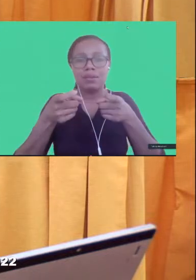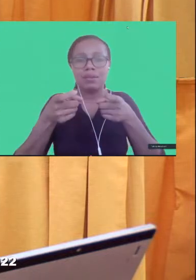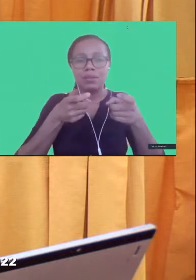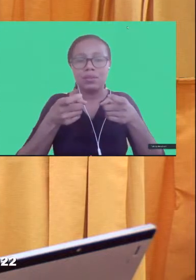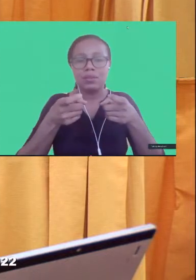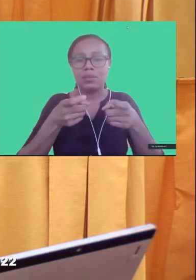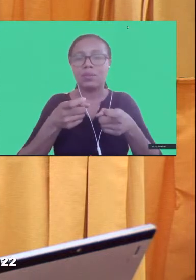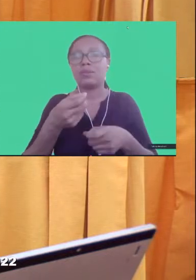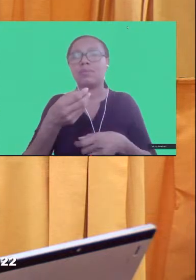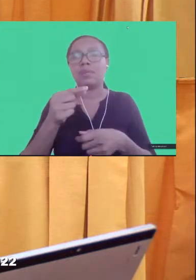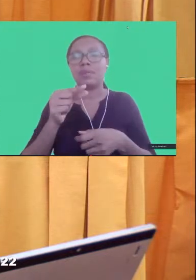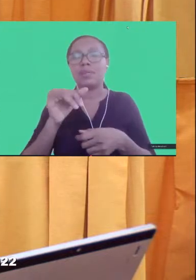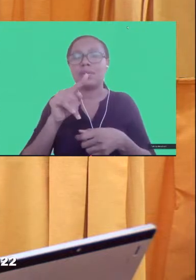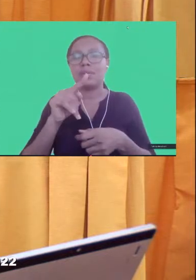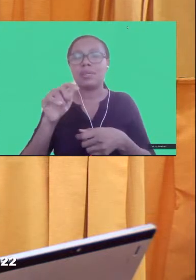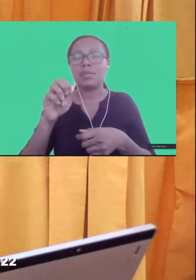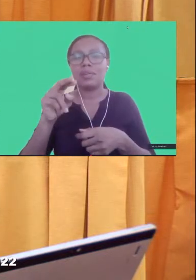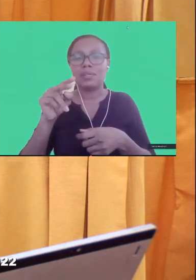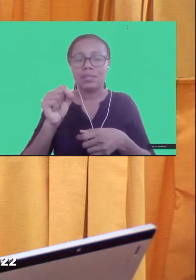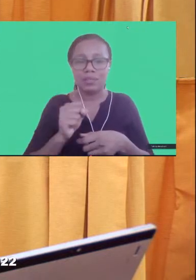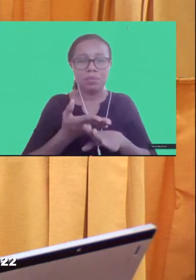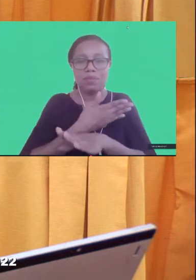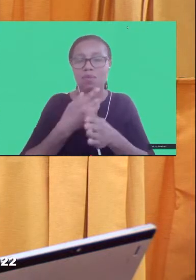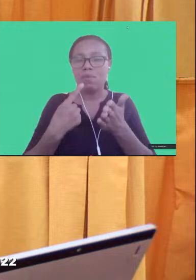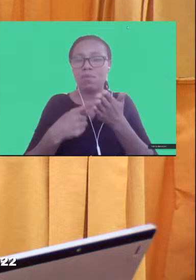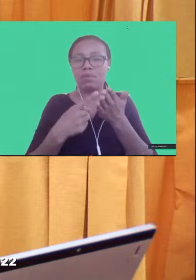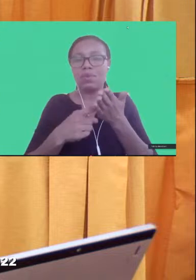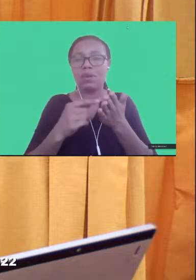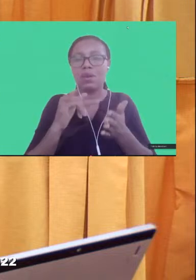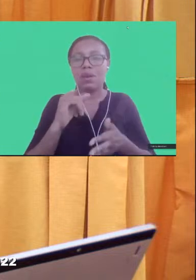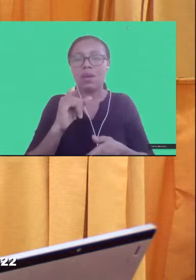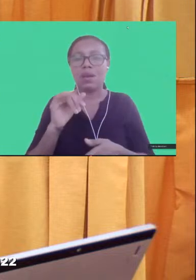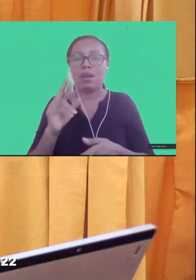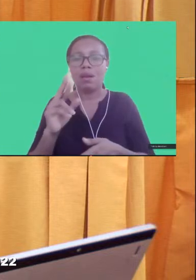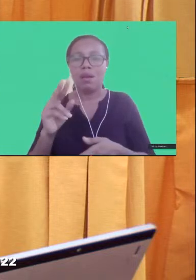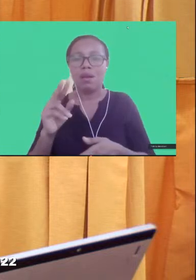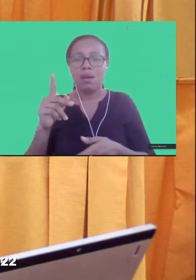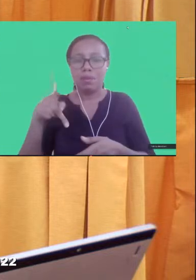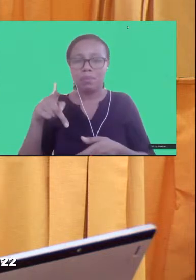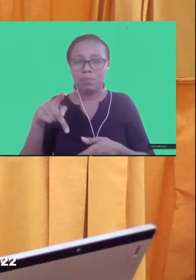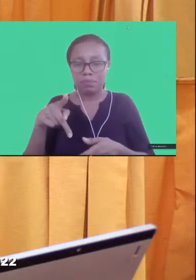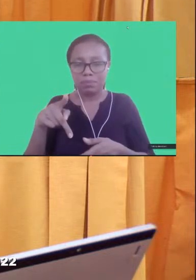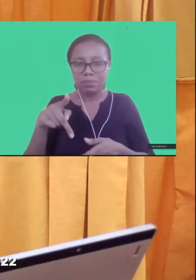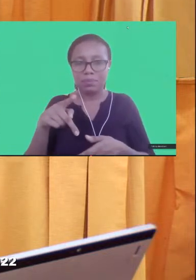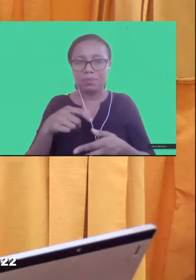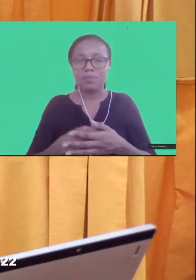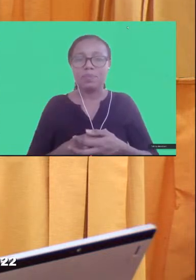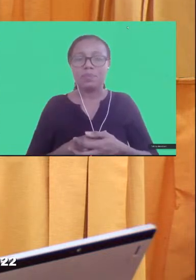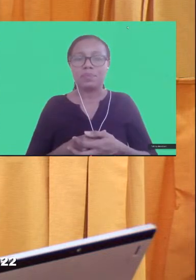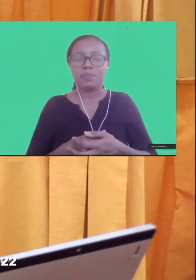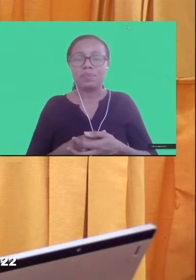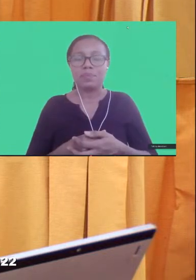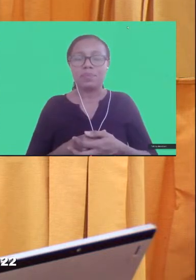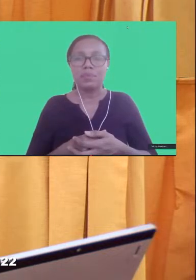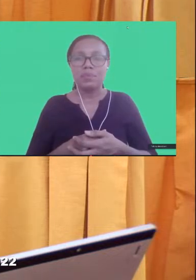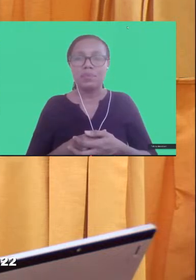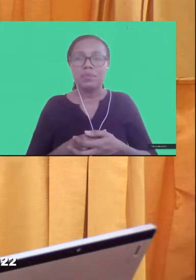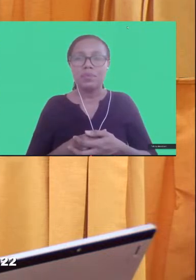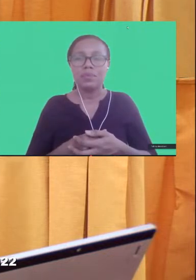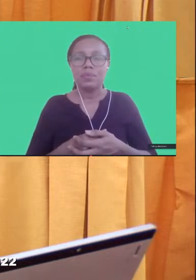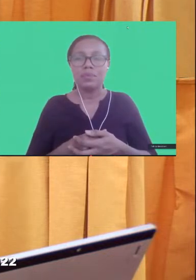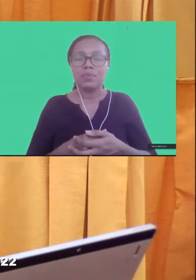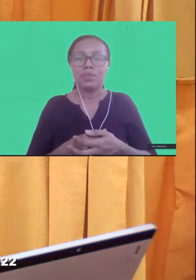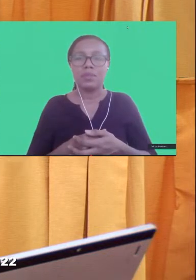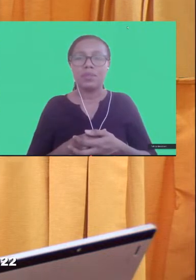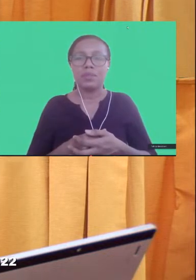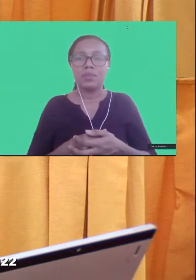export study, and then we also took a look because we recognized that our march to 2030